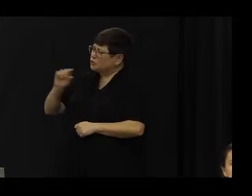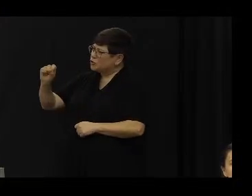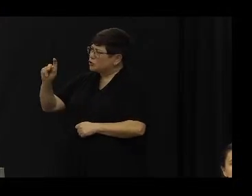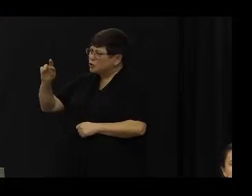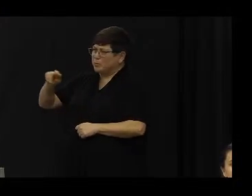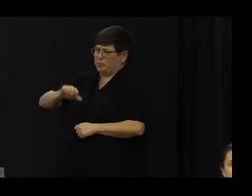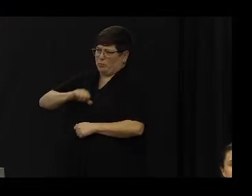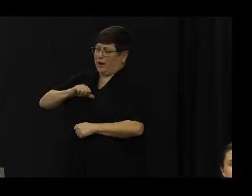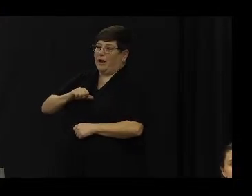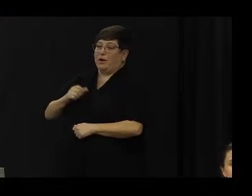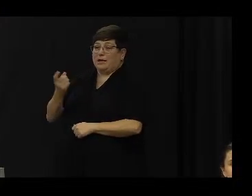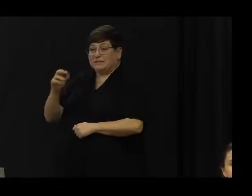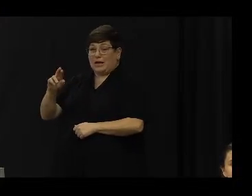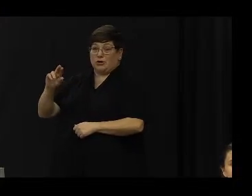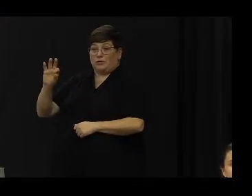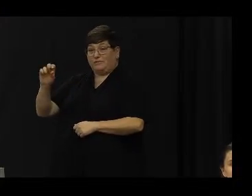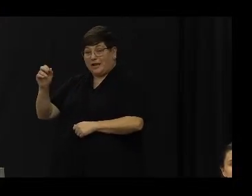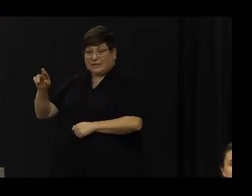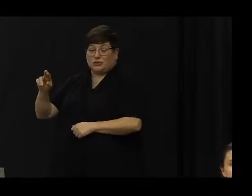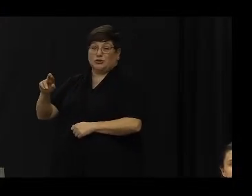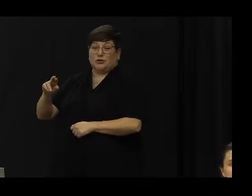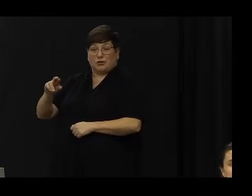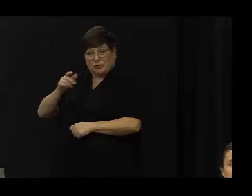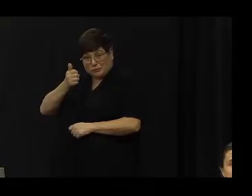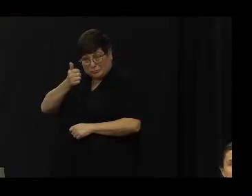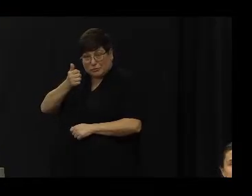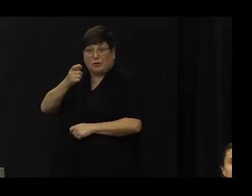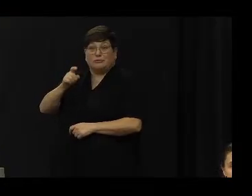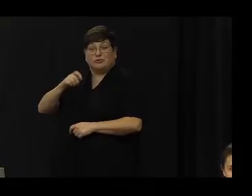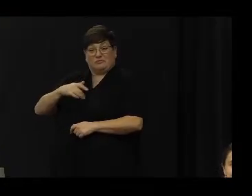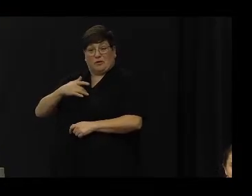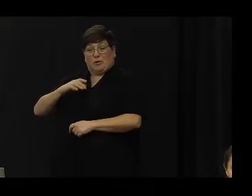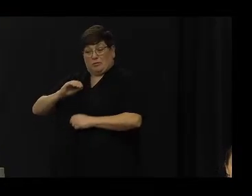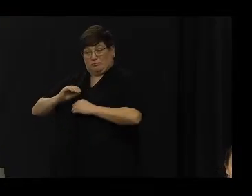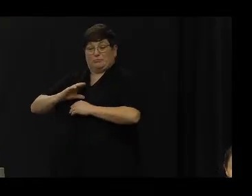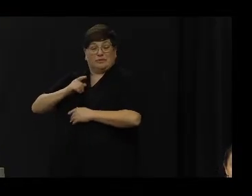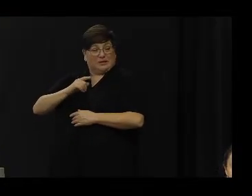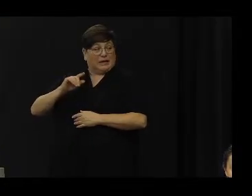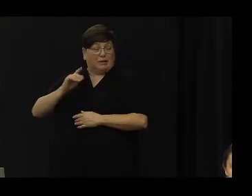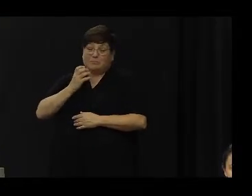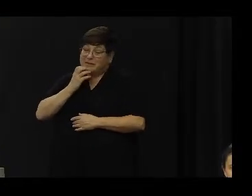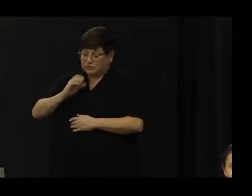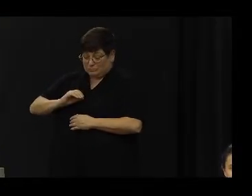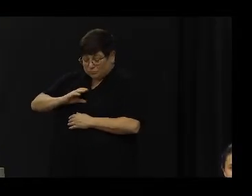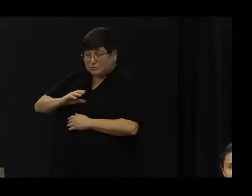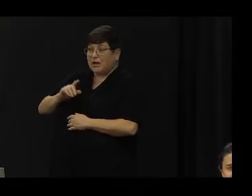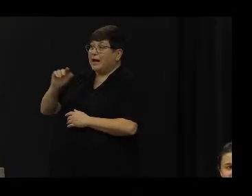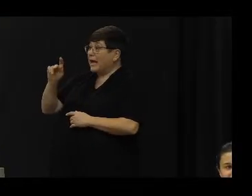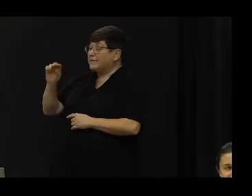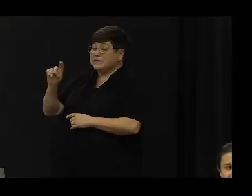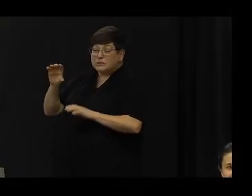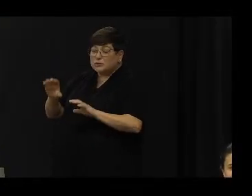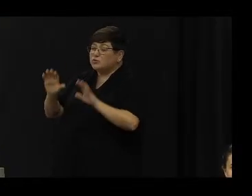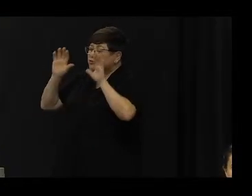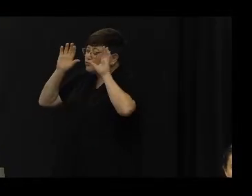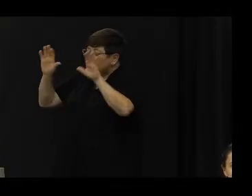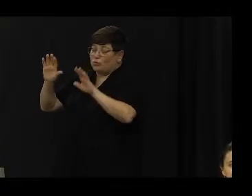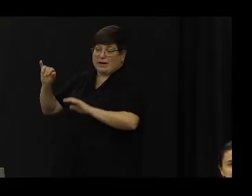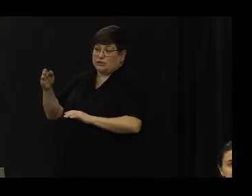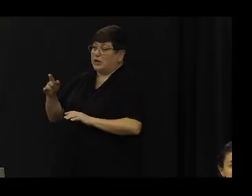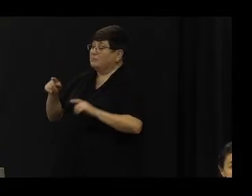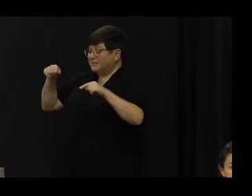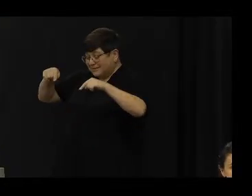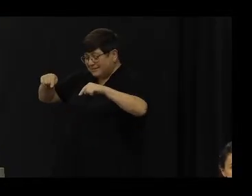Dr. Fletcher should be proud. Dr. Petrie should be proud. KSD is doing a great job. This is a great,